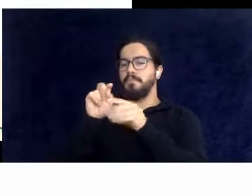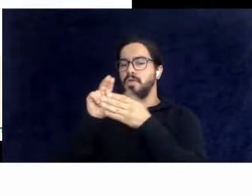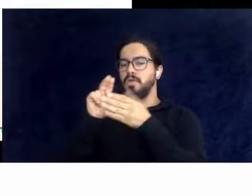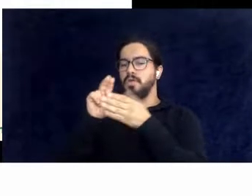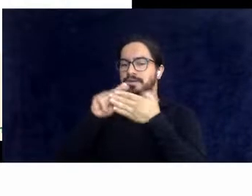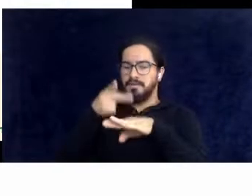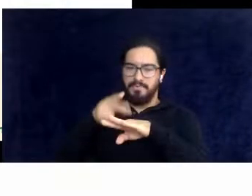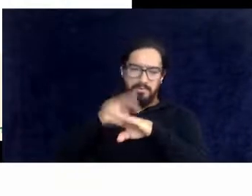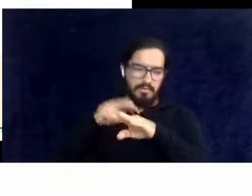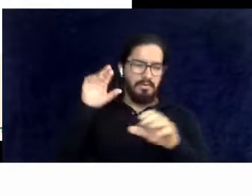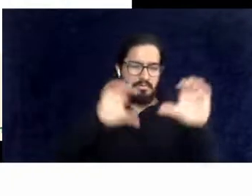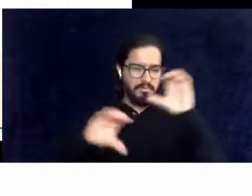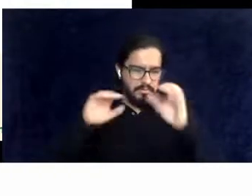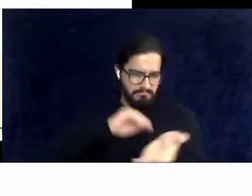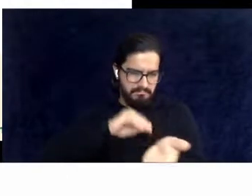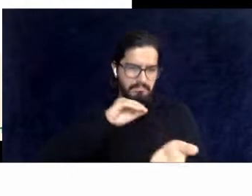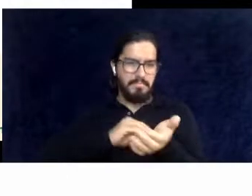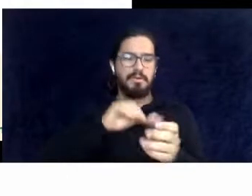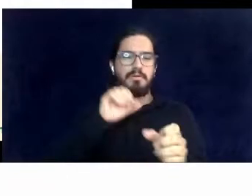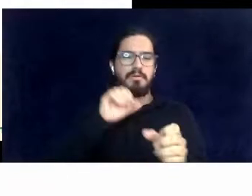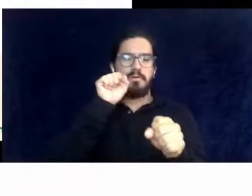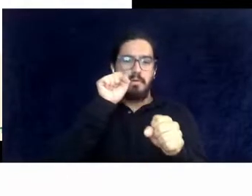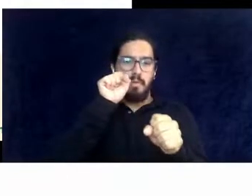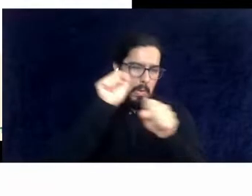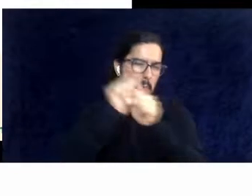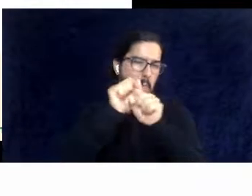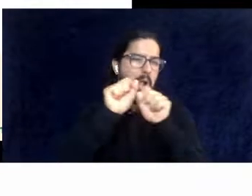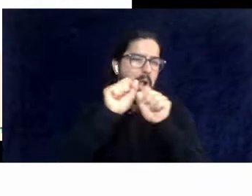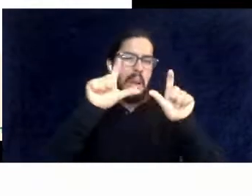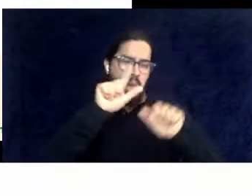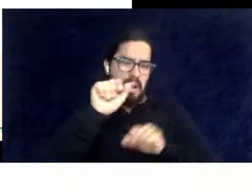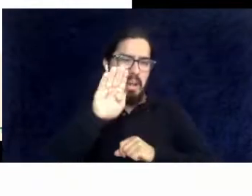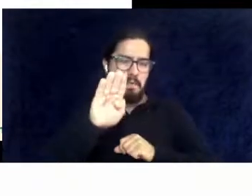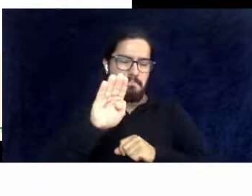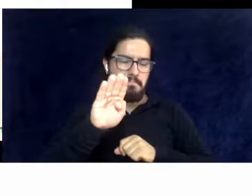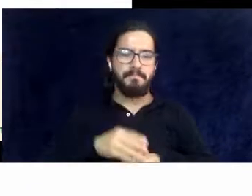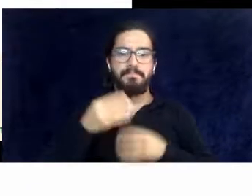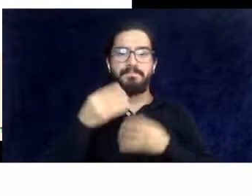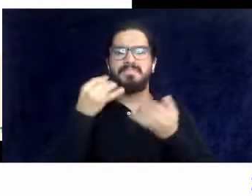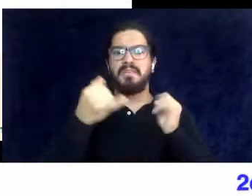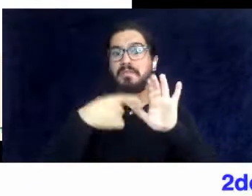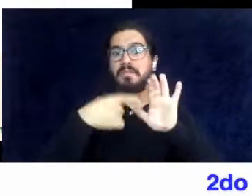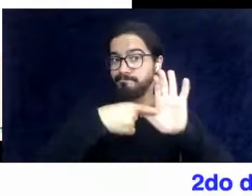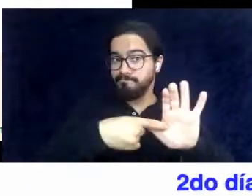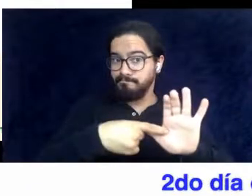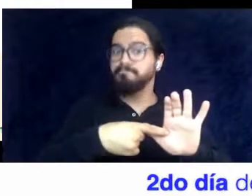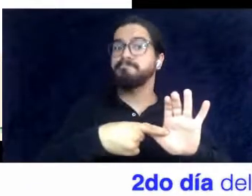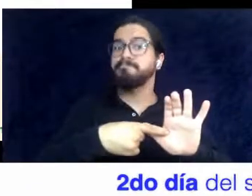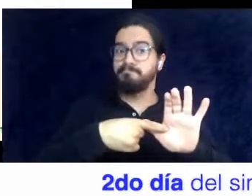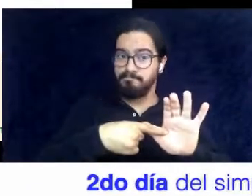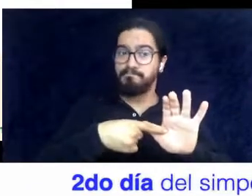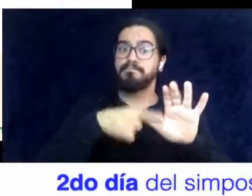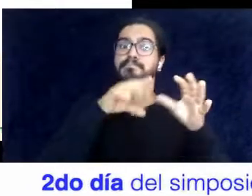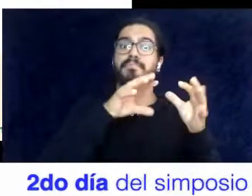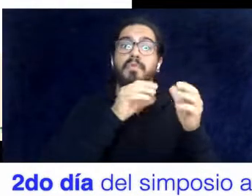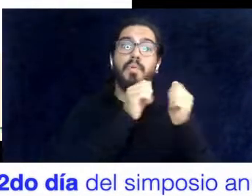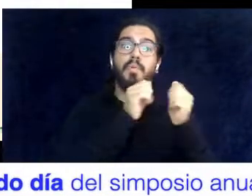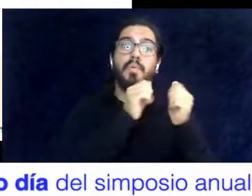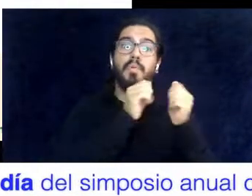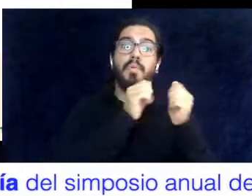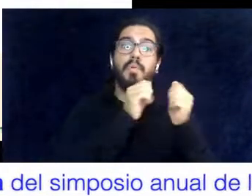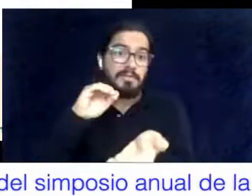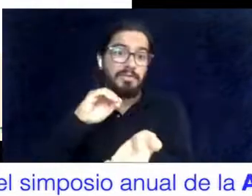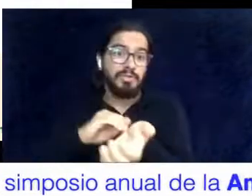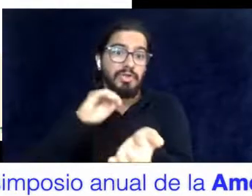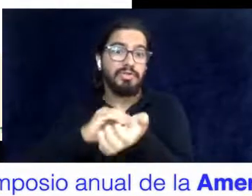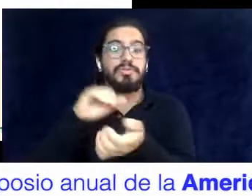campus, and I work at the Godoy Lab. Today, I'll be presenting the project, which is in collaboration with Dr. Guillermo Ortiz from